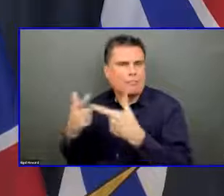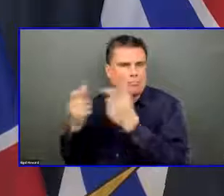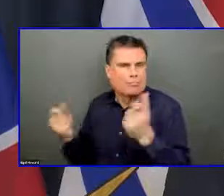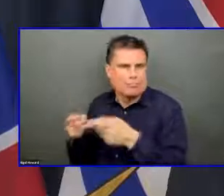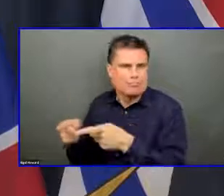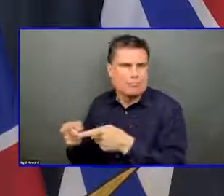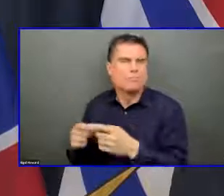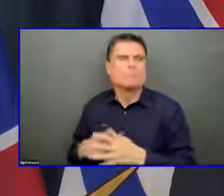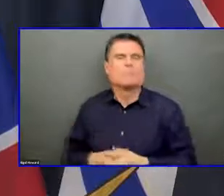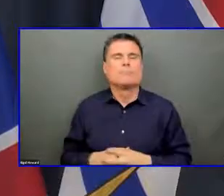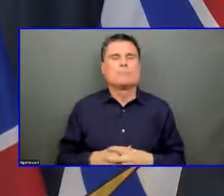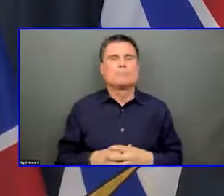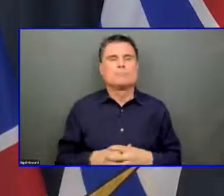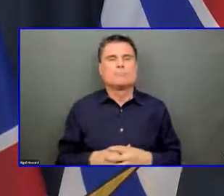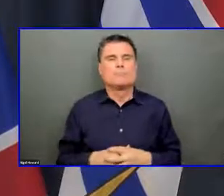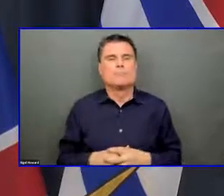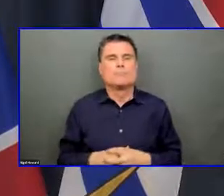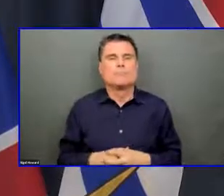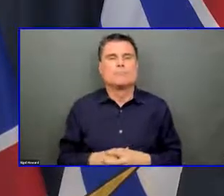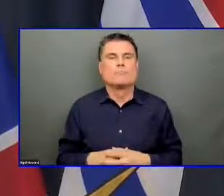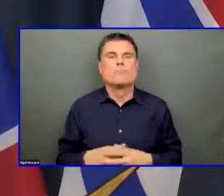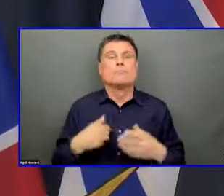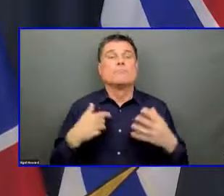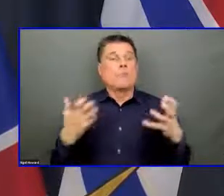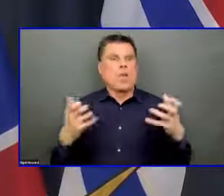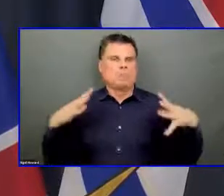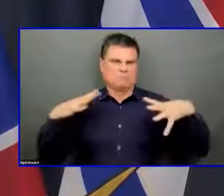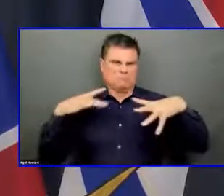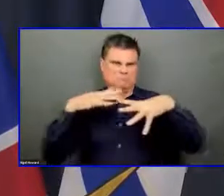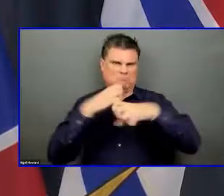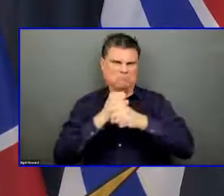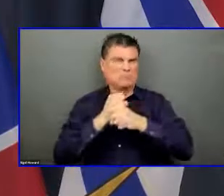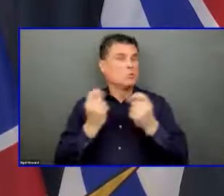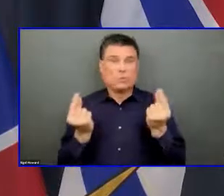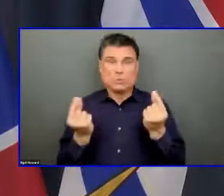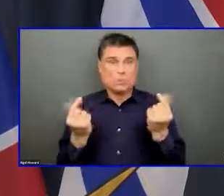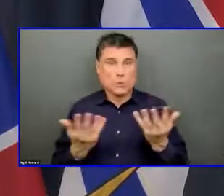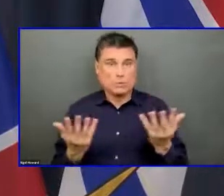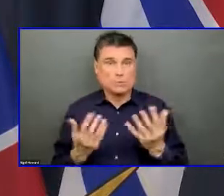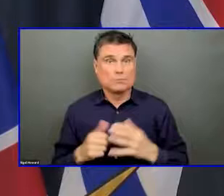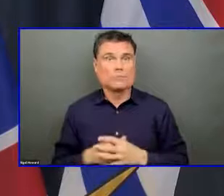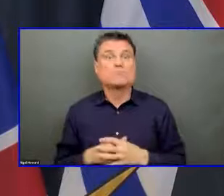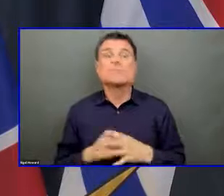simply by saying that this is what we know, that